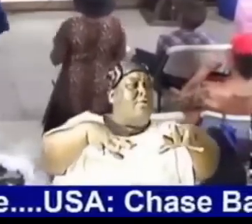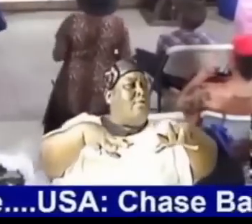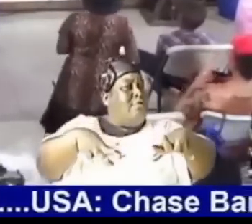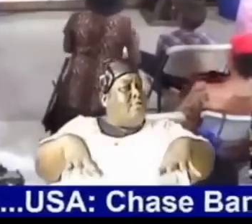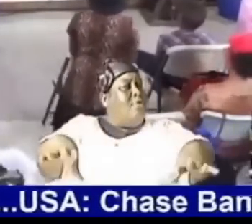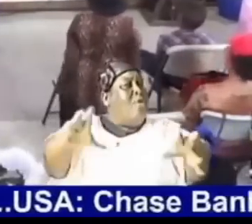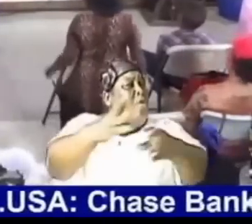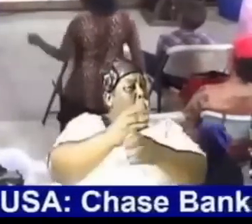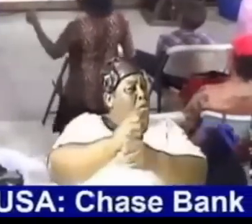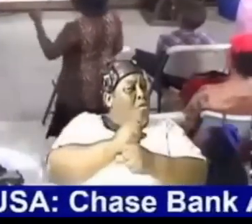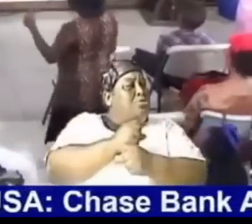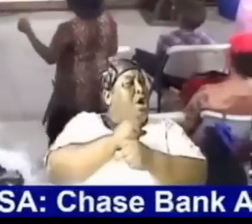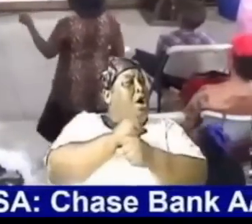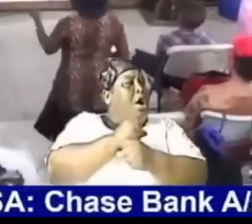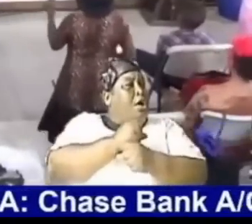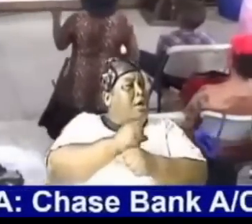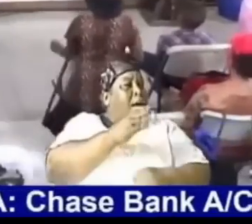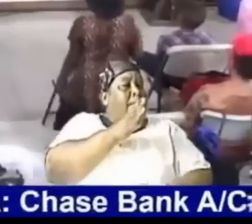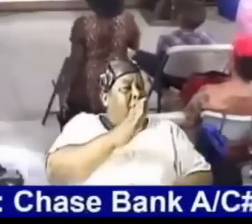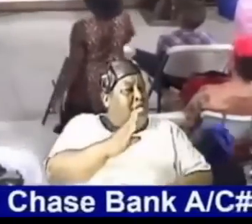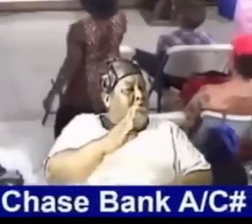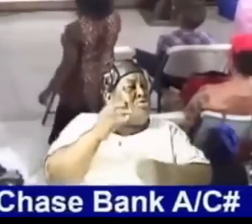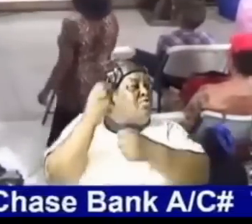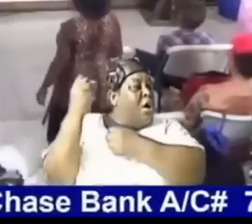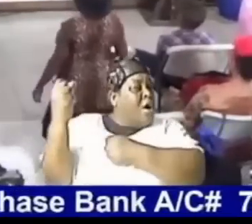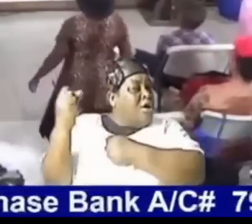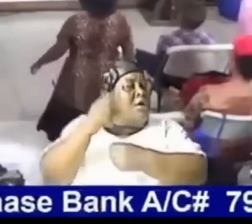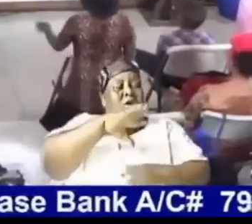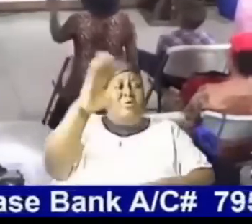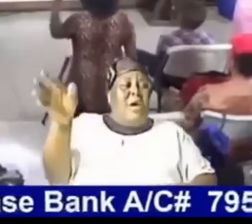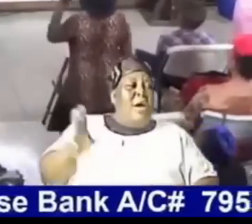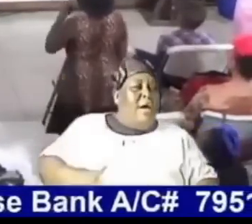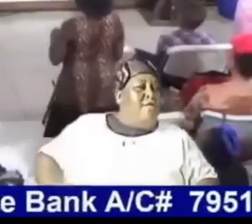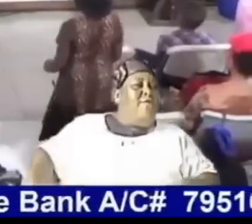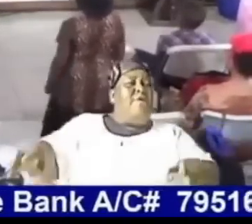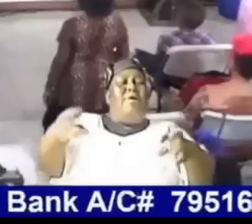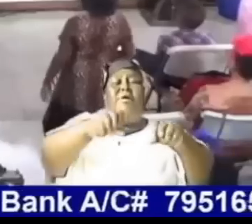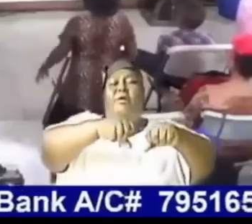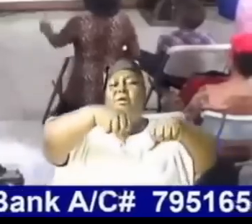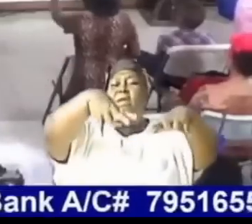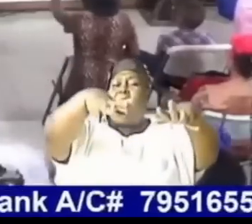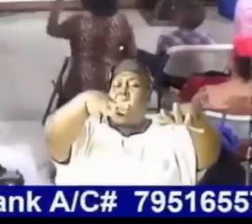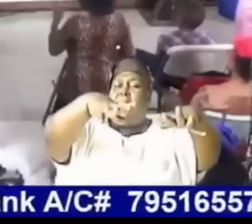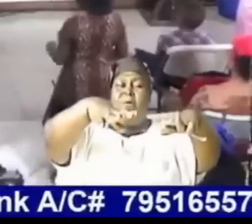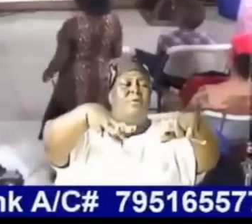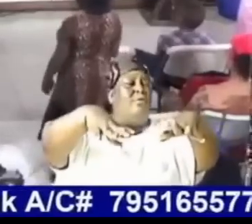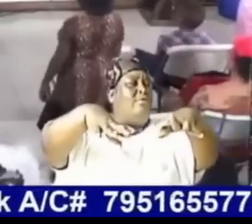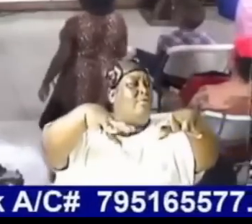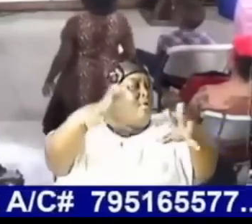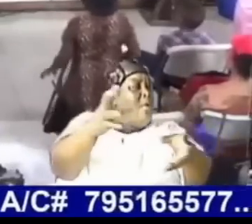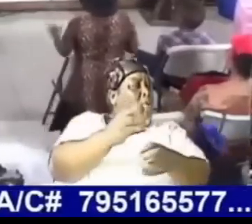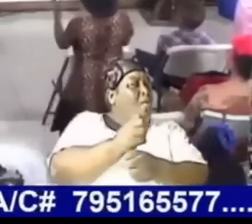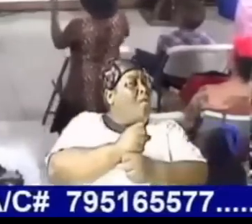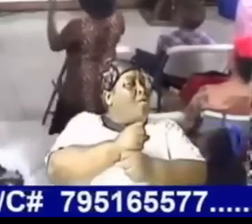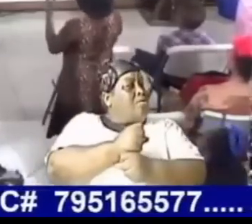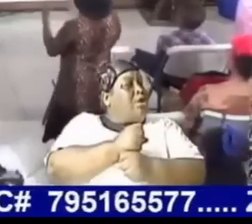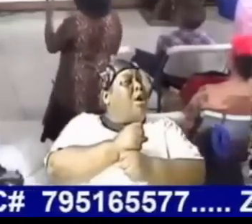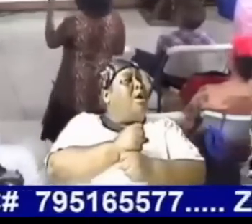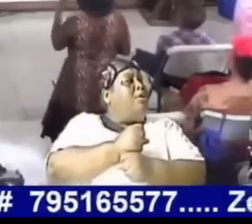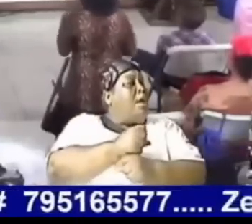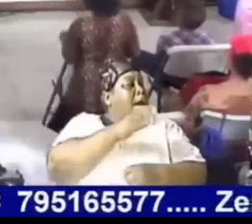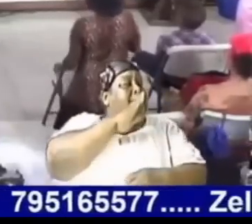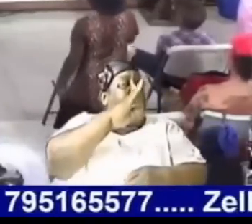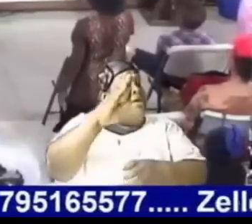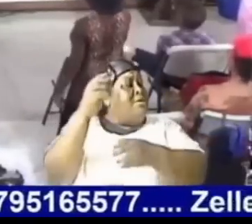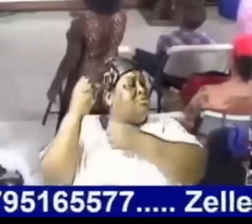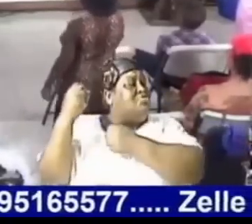York, for two unforgettable evenings of praise and worship, July 7th and 8th, beginning 7